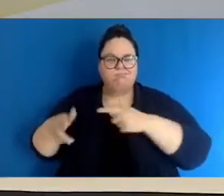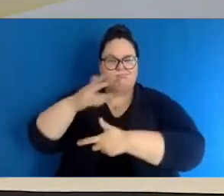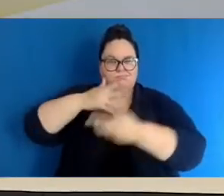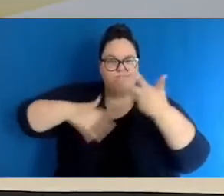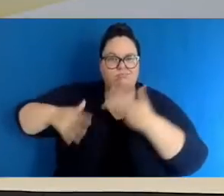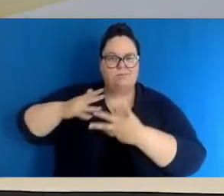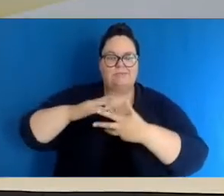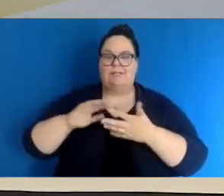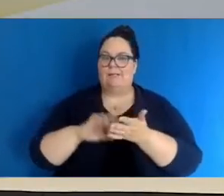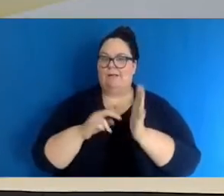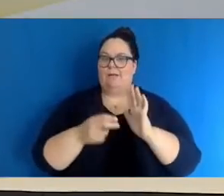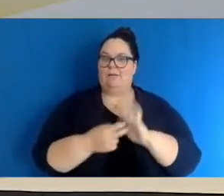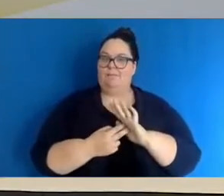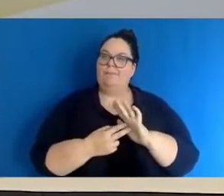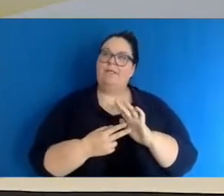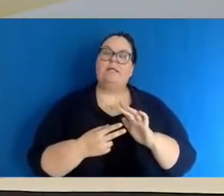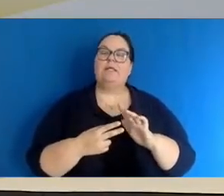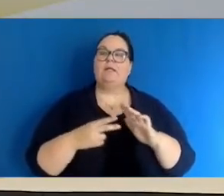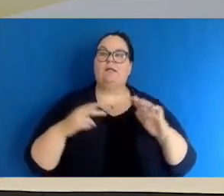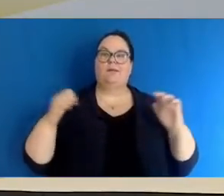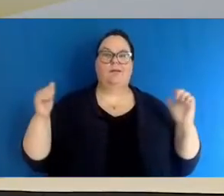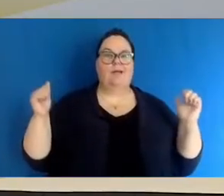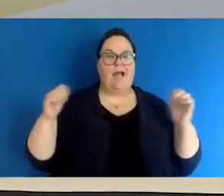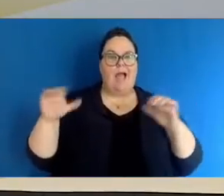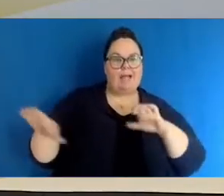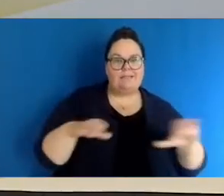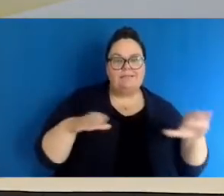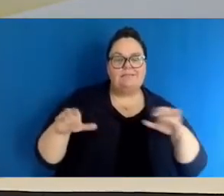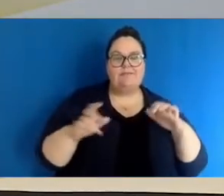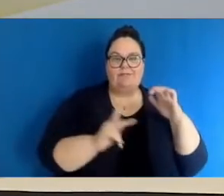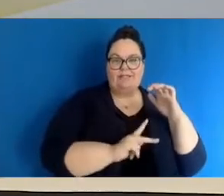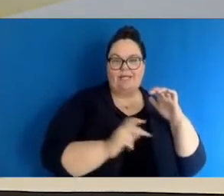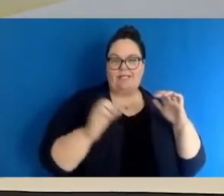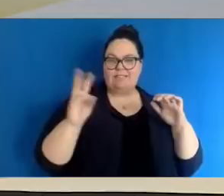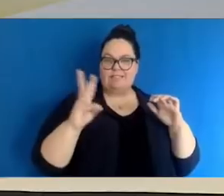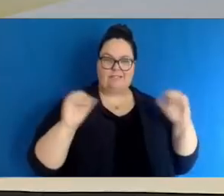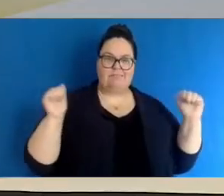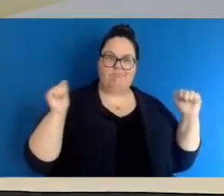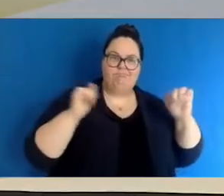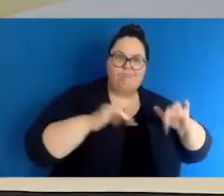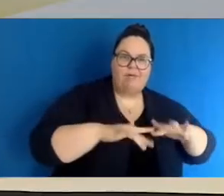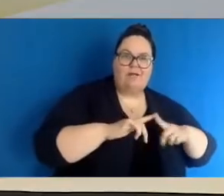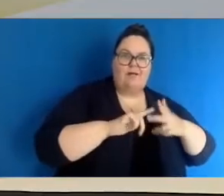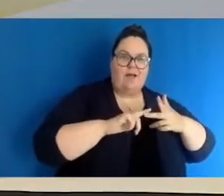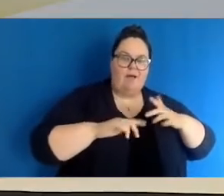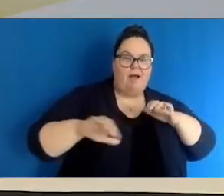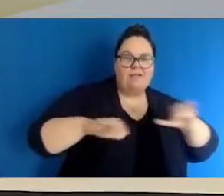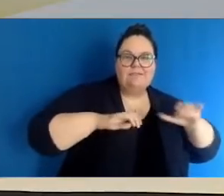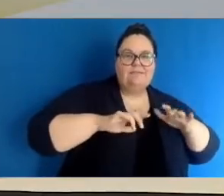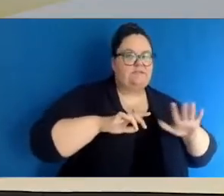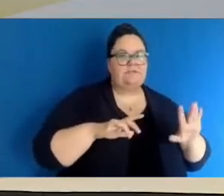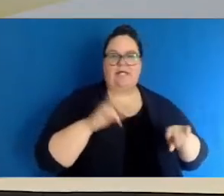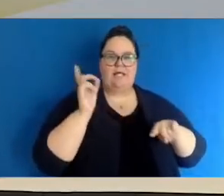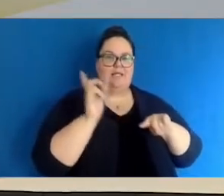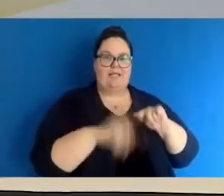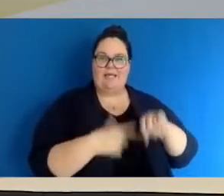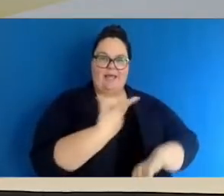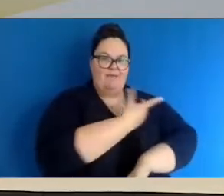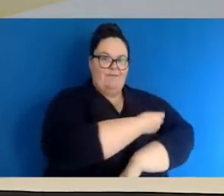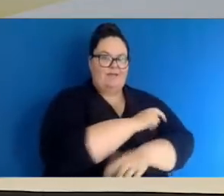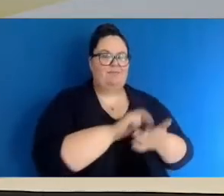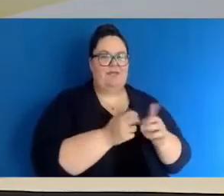in-school gatherings, assemblies, and extracurricular activities in grades K to 6, given these children are not eligible to be